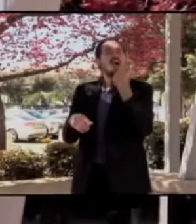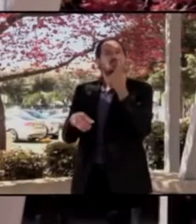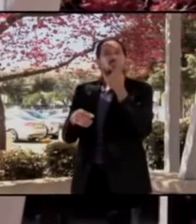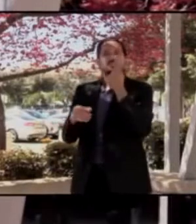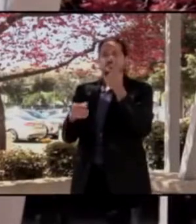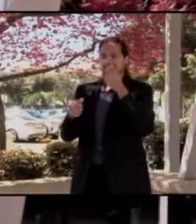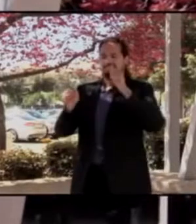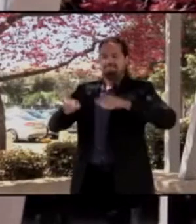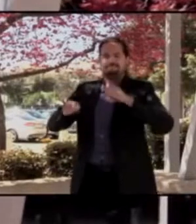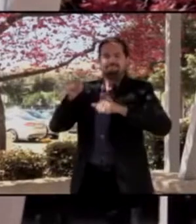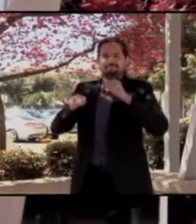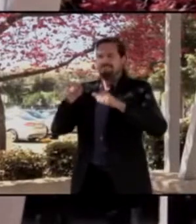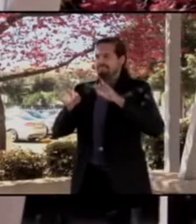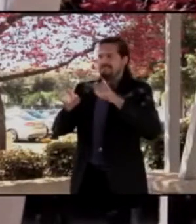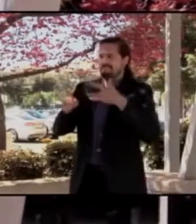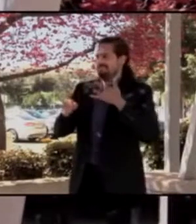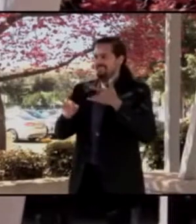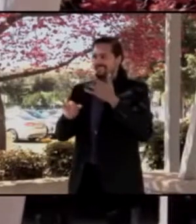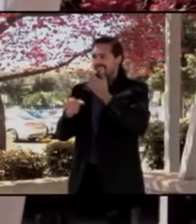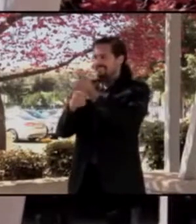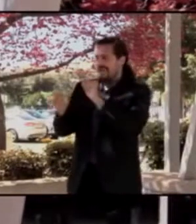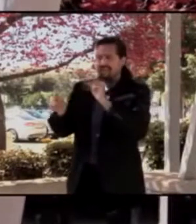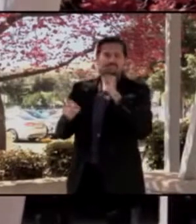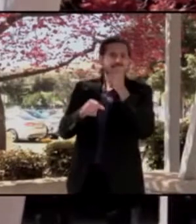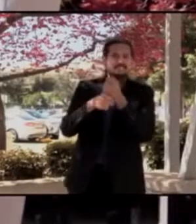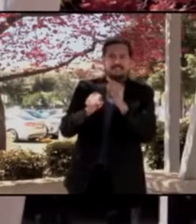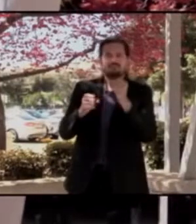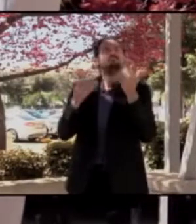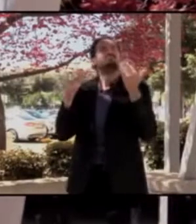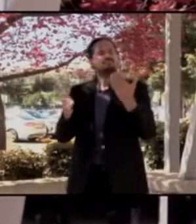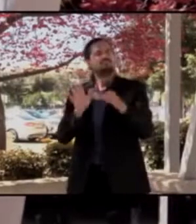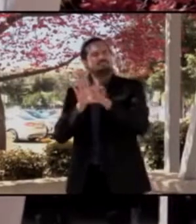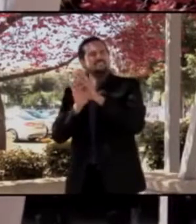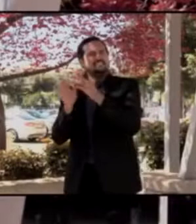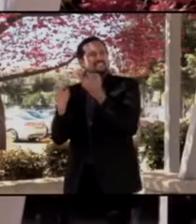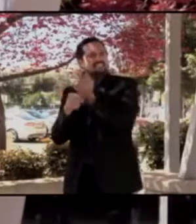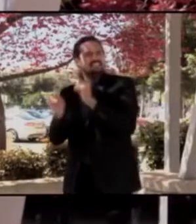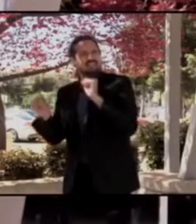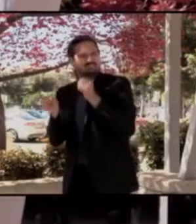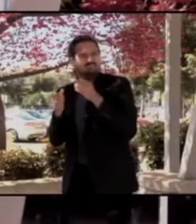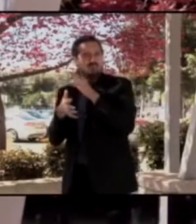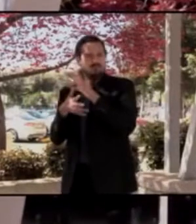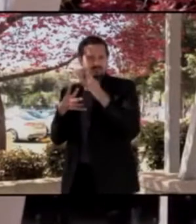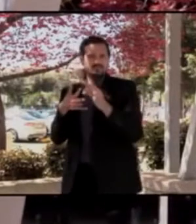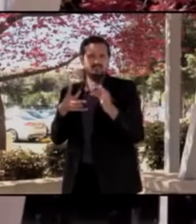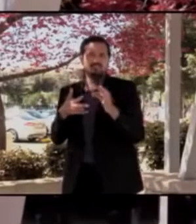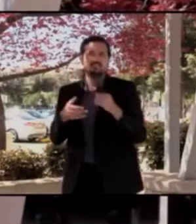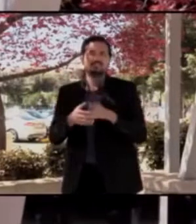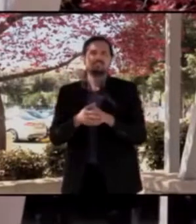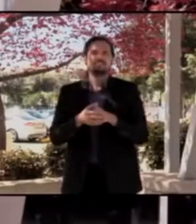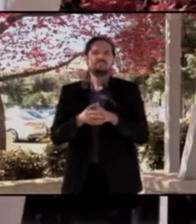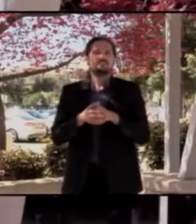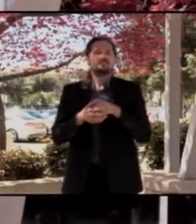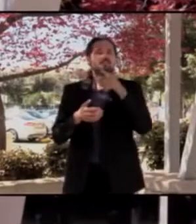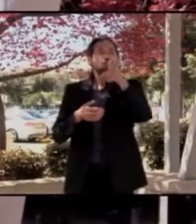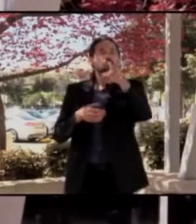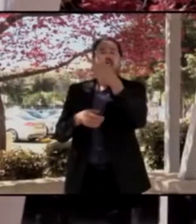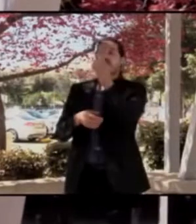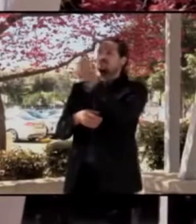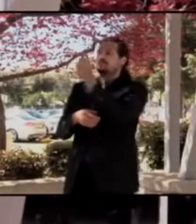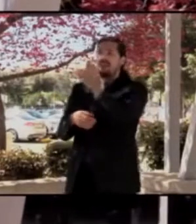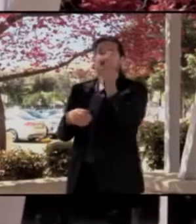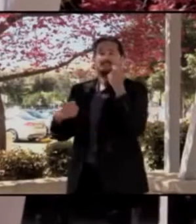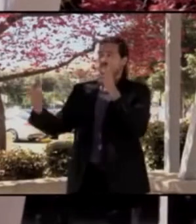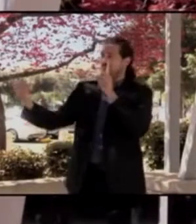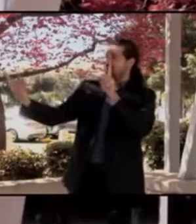However, if you're outside and there's someone around that's not wearing a mask, you're probably at very low risk,